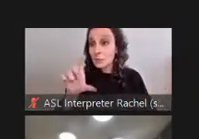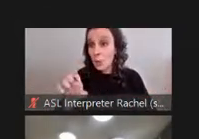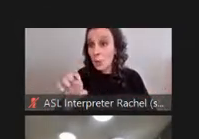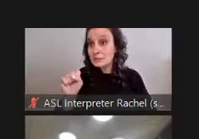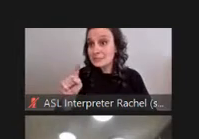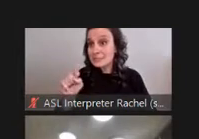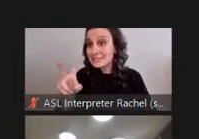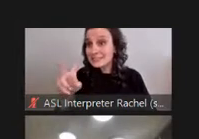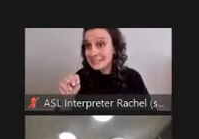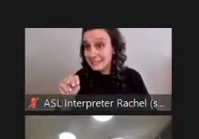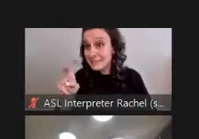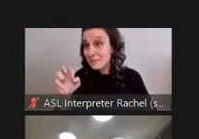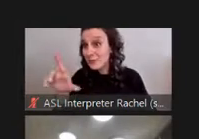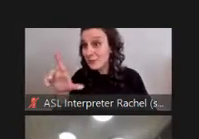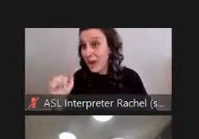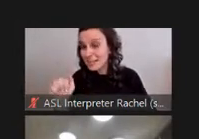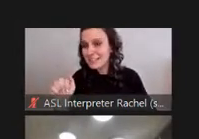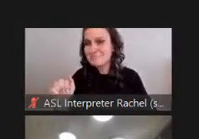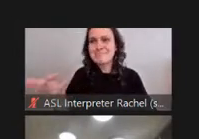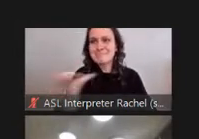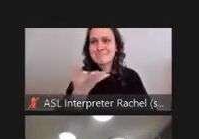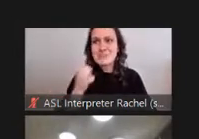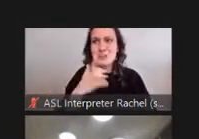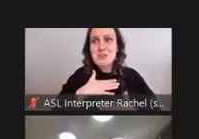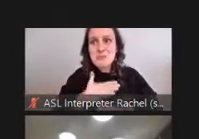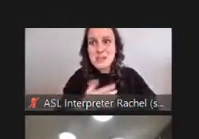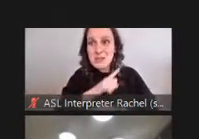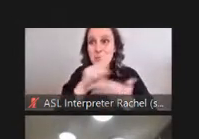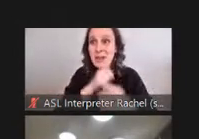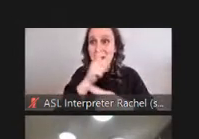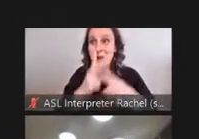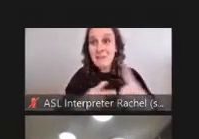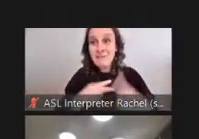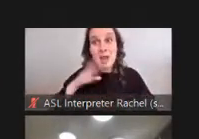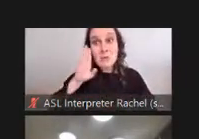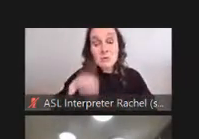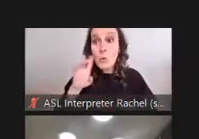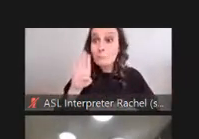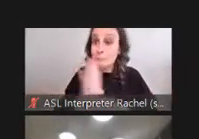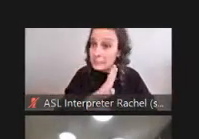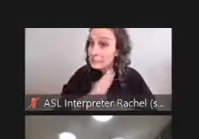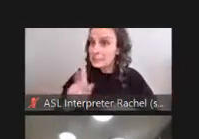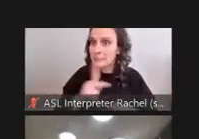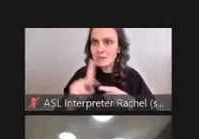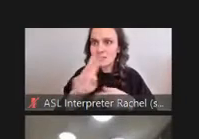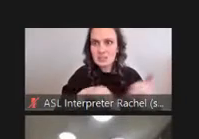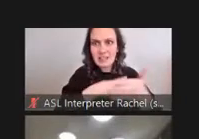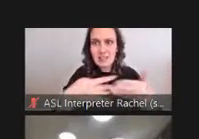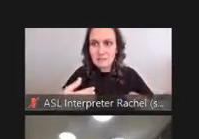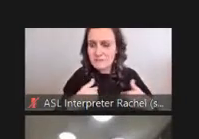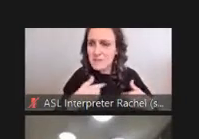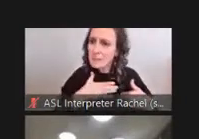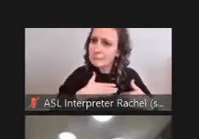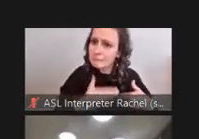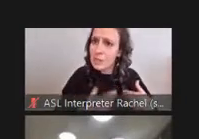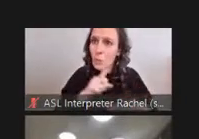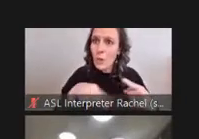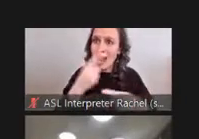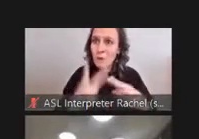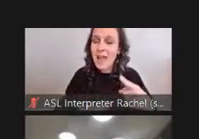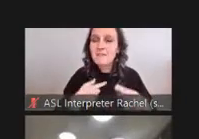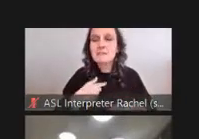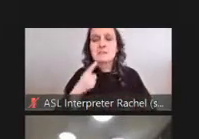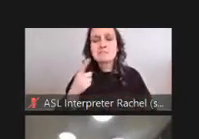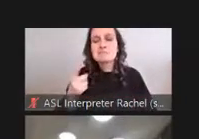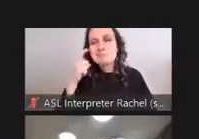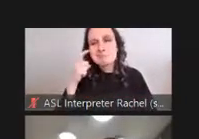Veronica for being willing to take an hour and a half out of their very busy professional schedules to share this out. As you can tell, they come to it